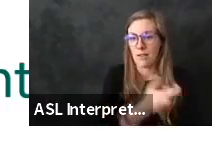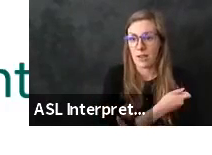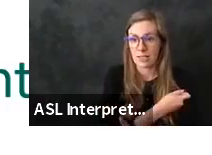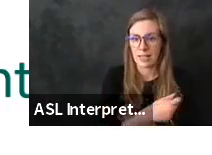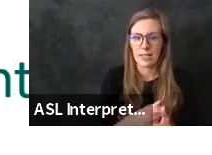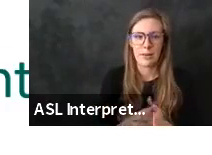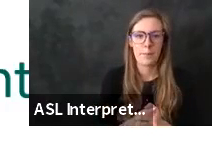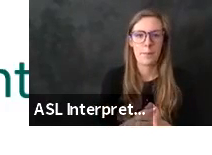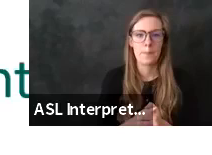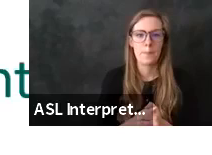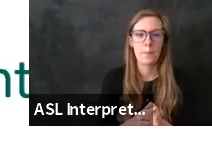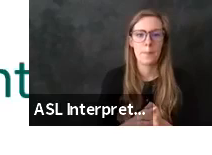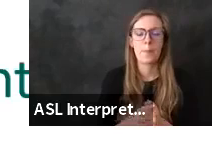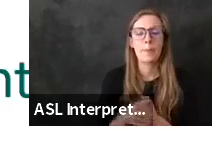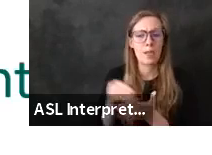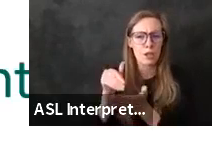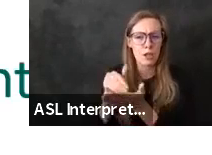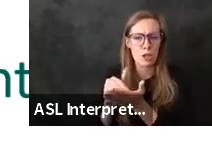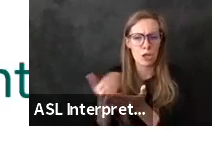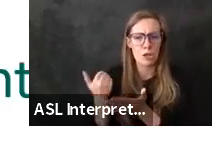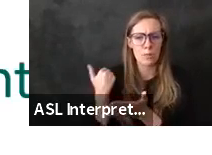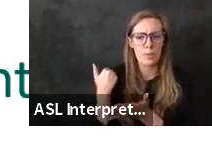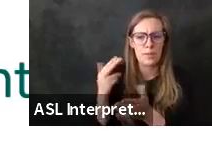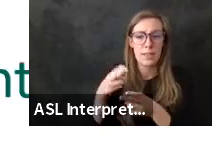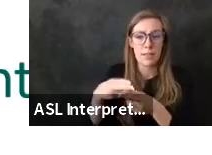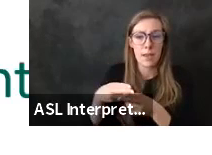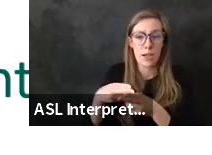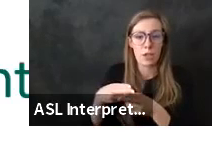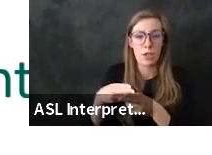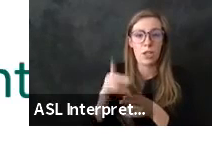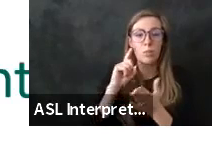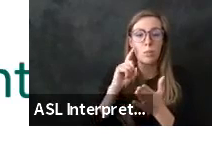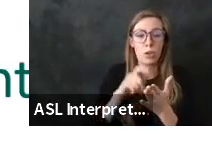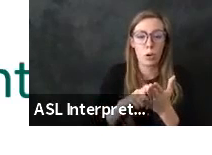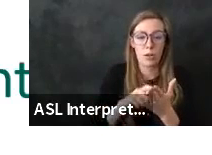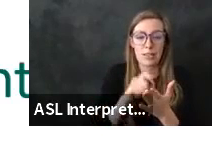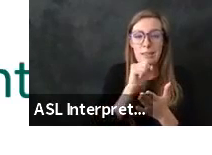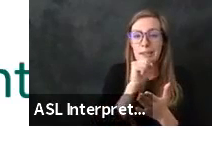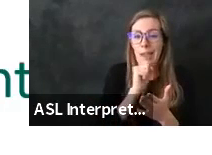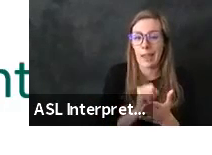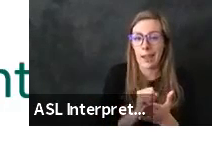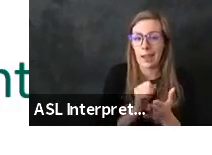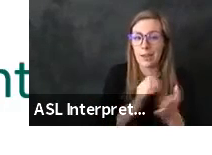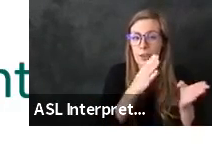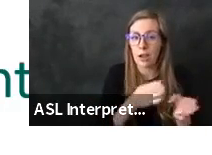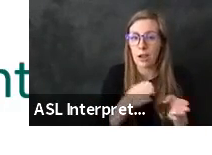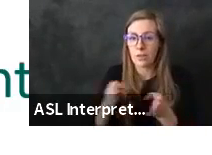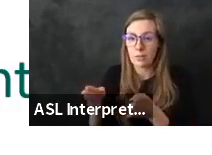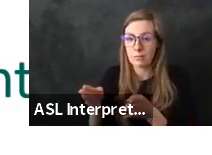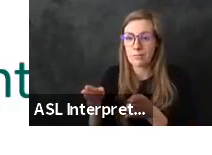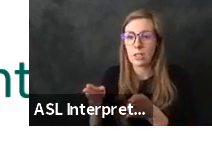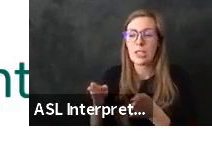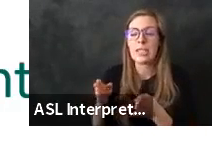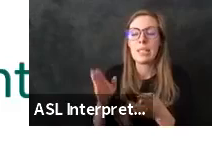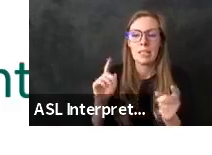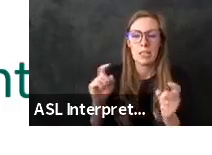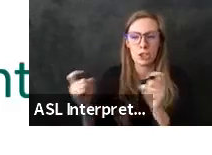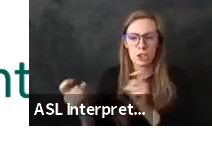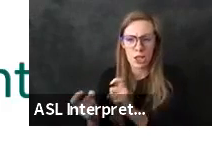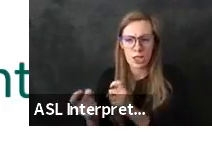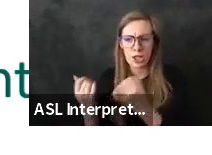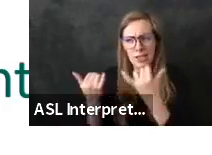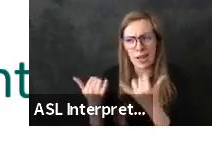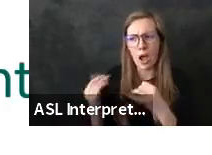As Dr. Krillage mentioned, we have seen trends in the age of hospitalized patients trending towards the younger